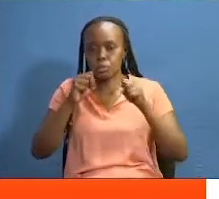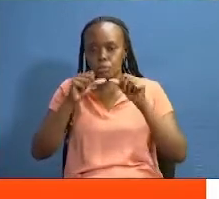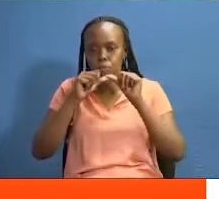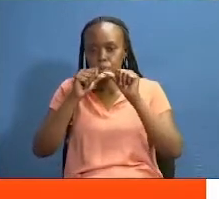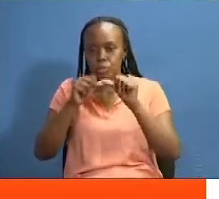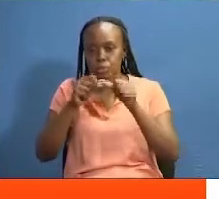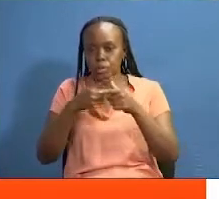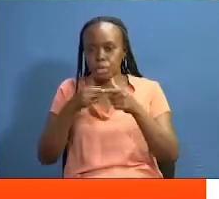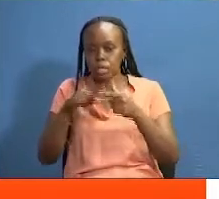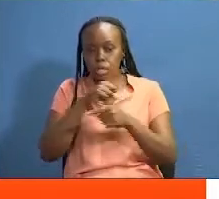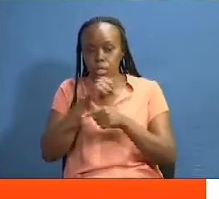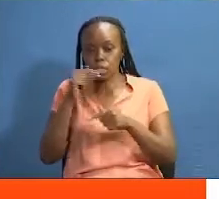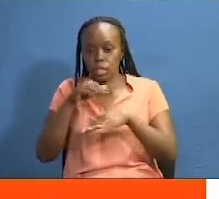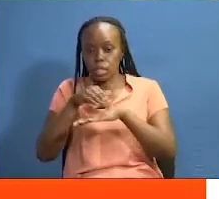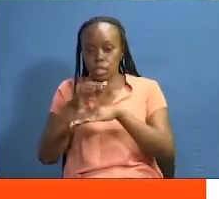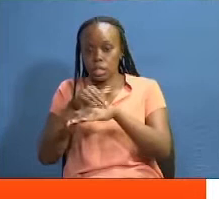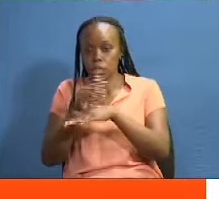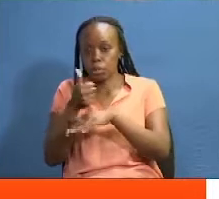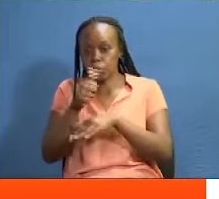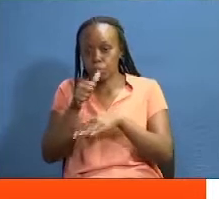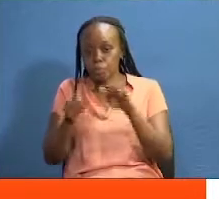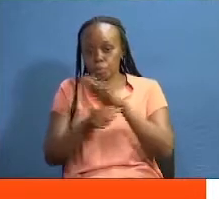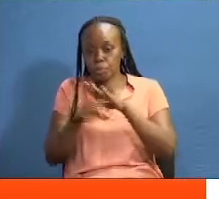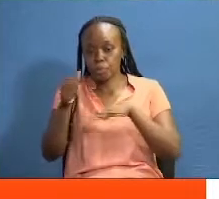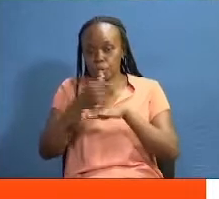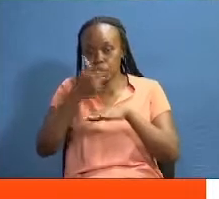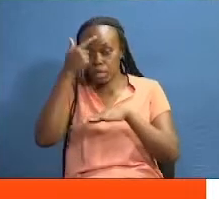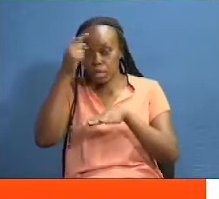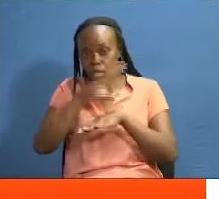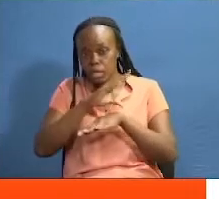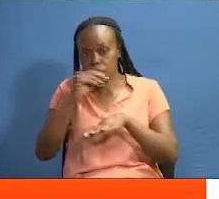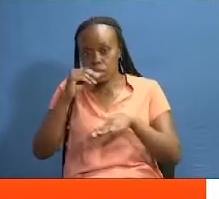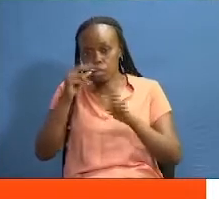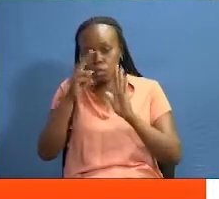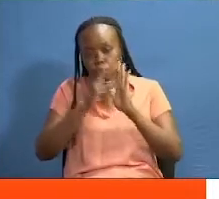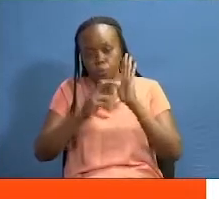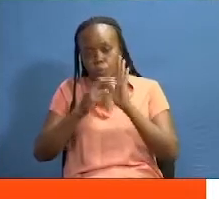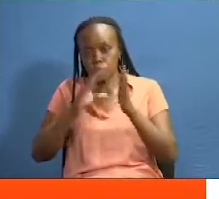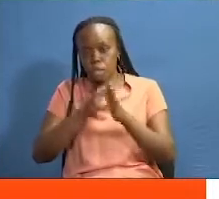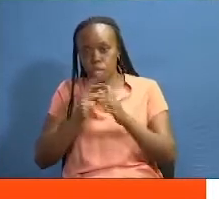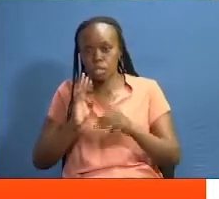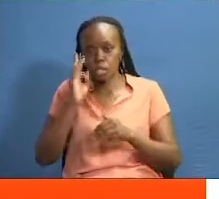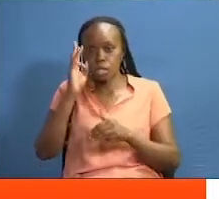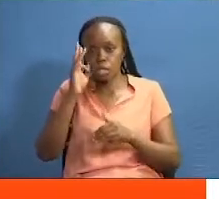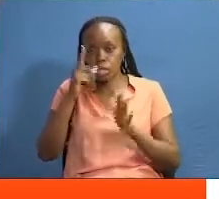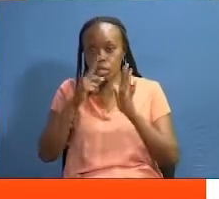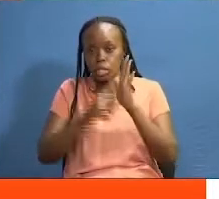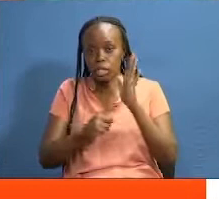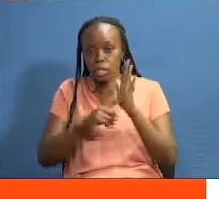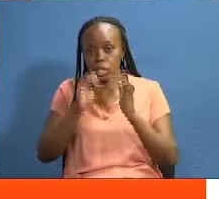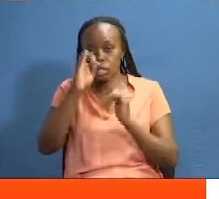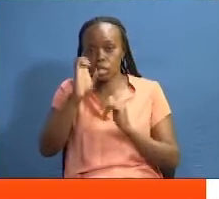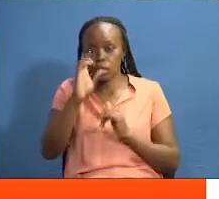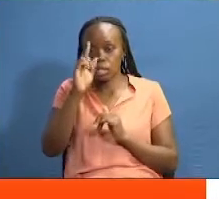right? Then I was sent the syllabus, the course outline, and the content. And I was like, what? The ICT